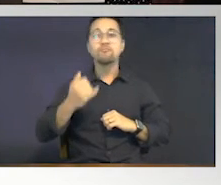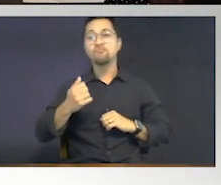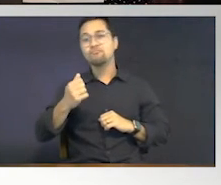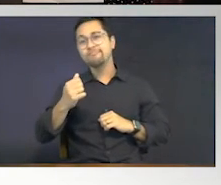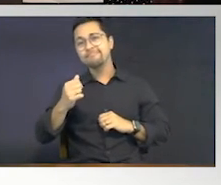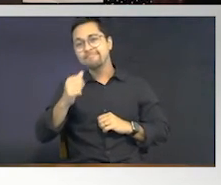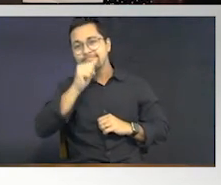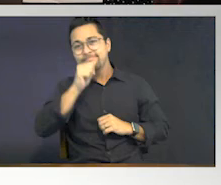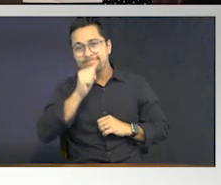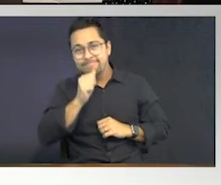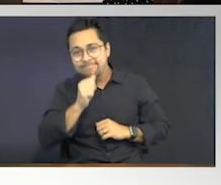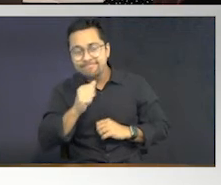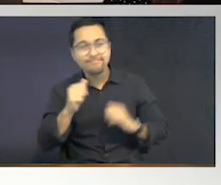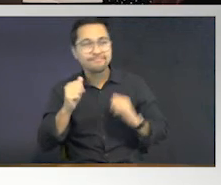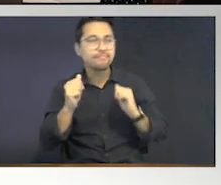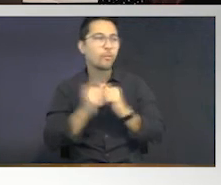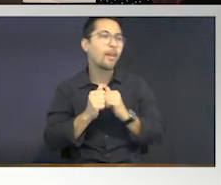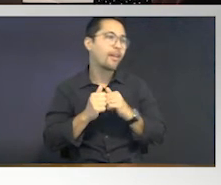with a